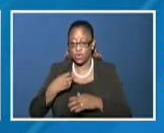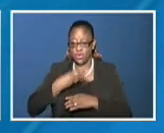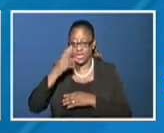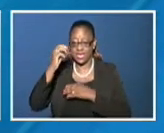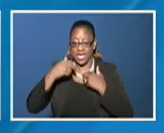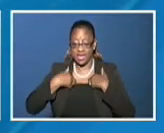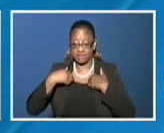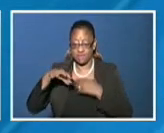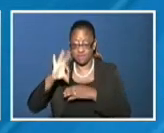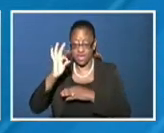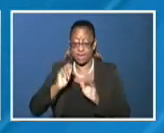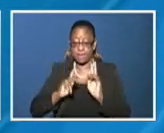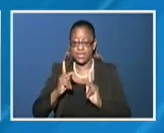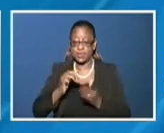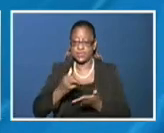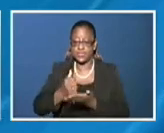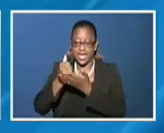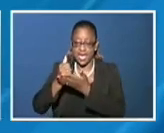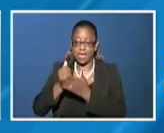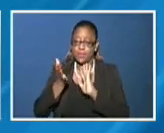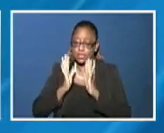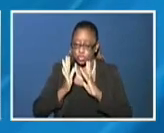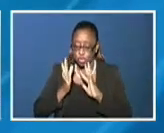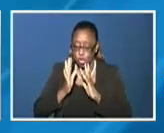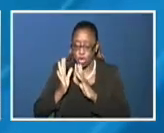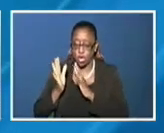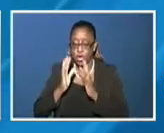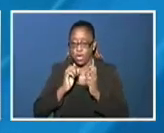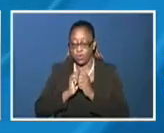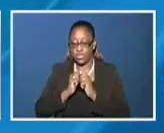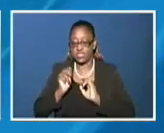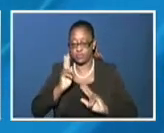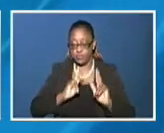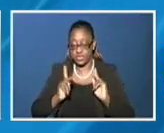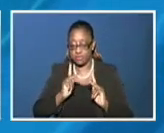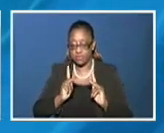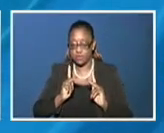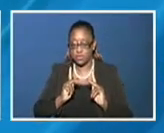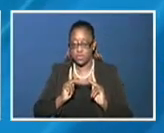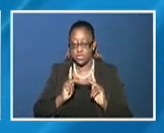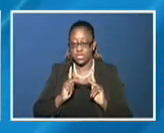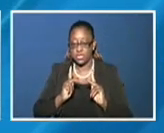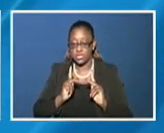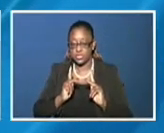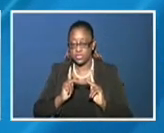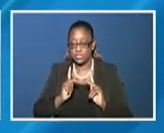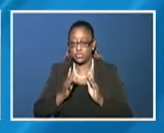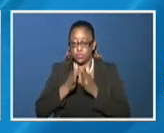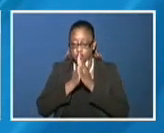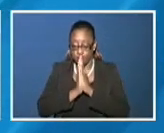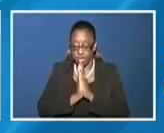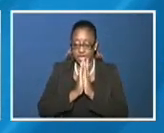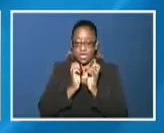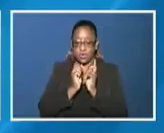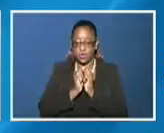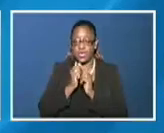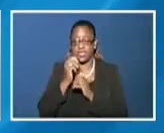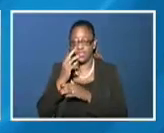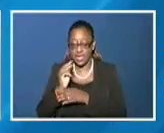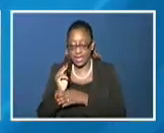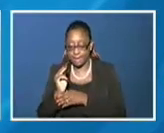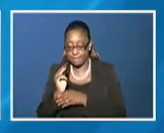house, the immediate family, to get close to them and to pray with them, to offer them